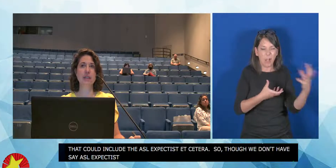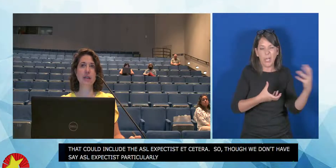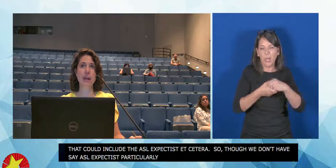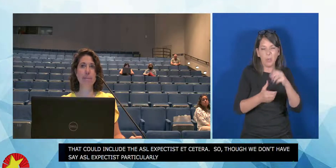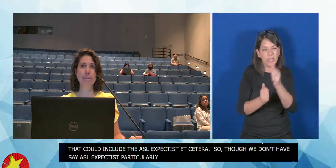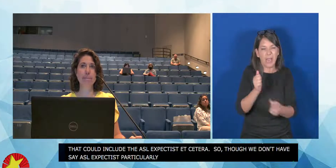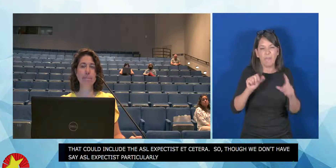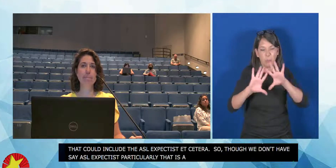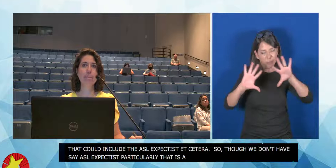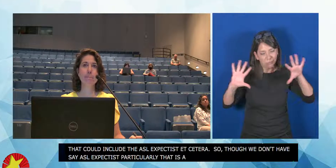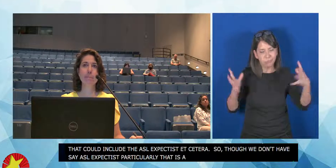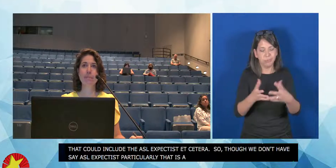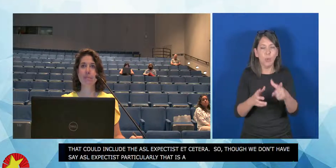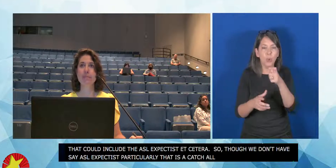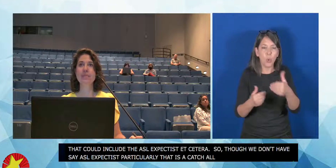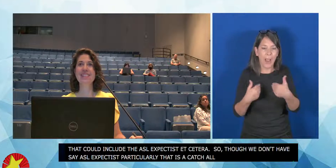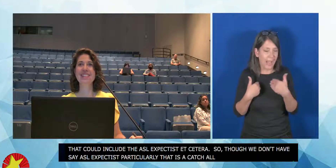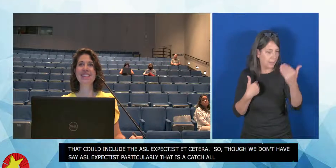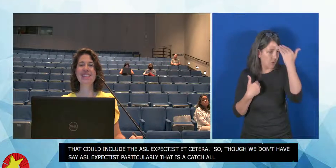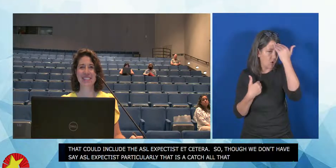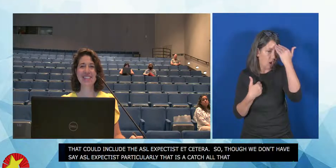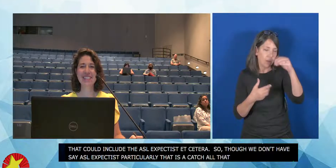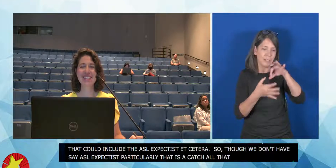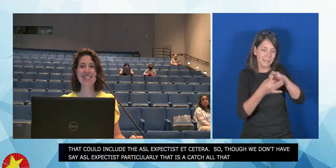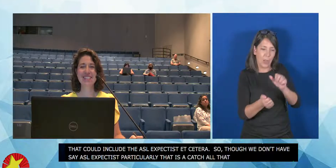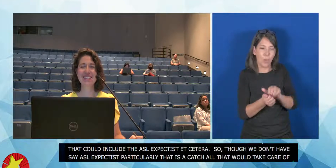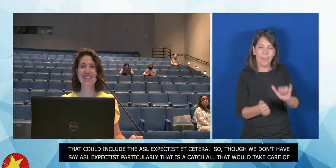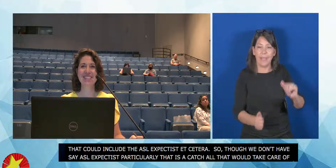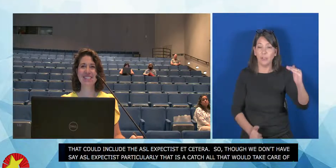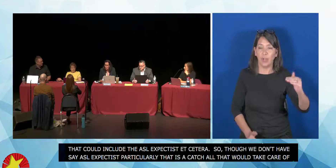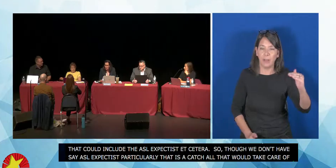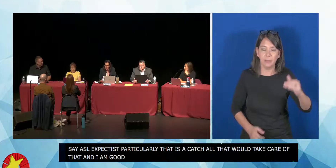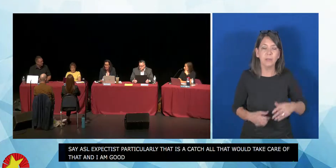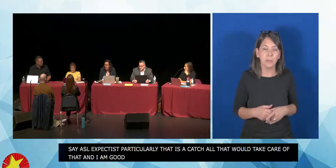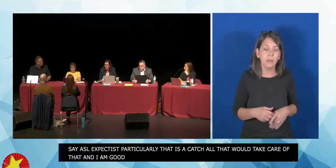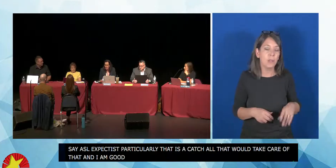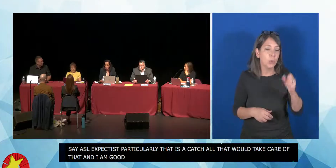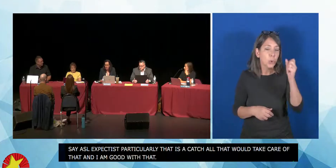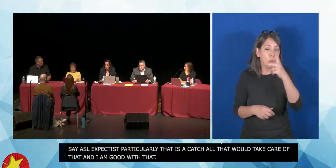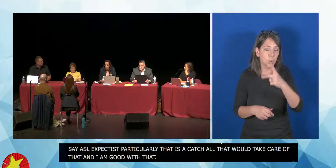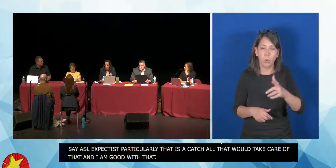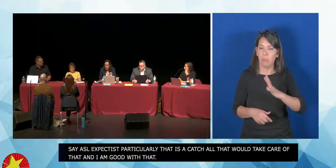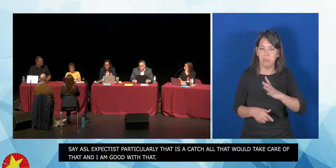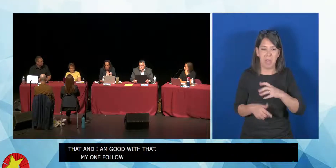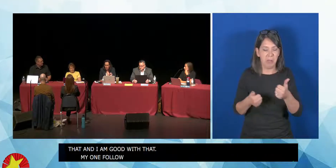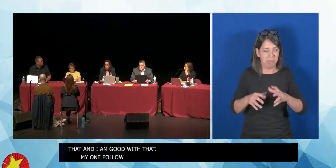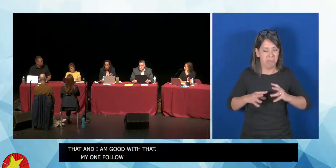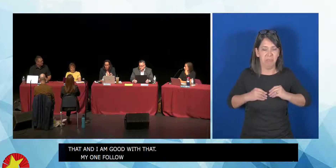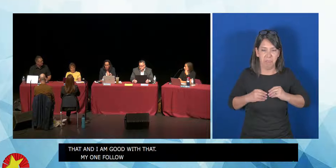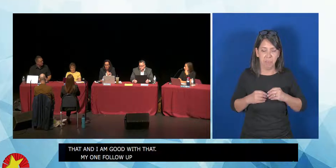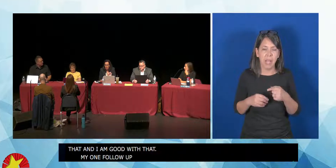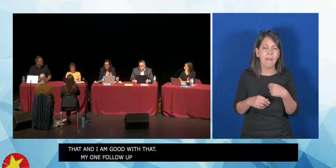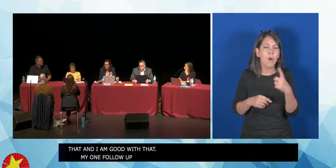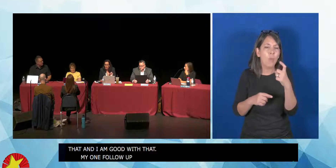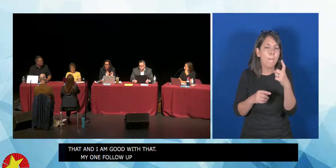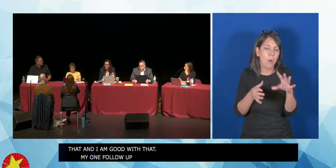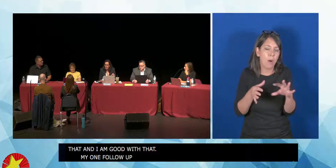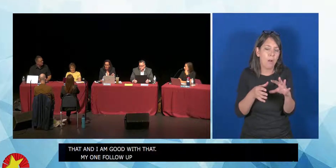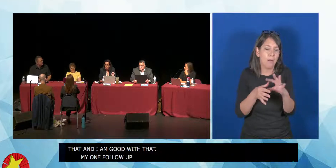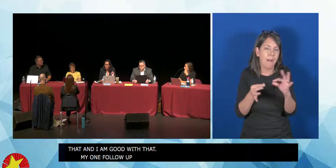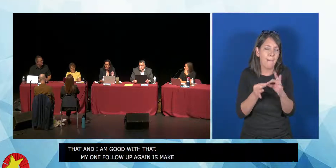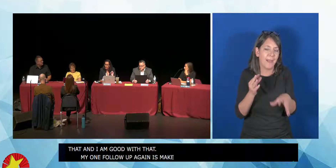instance. And I'm good with that. My one follow-up again is making sure that it